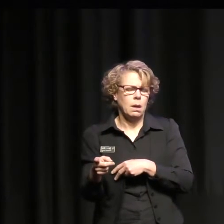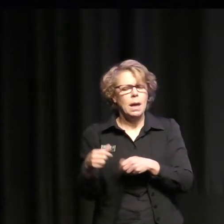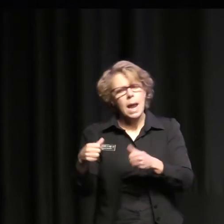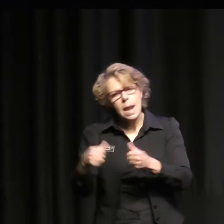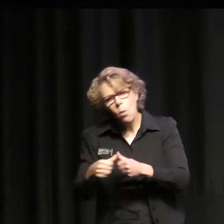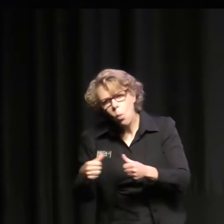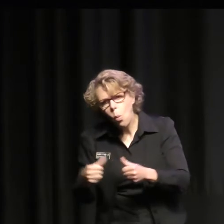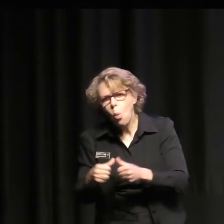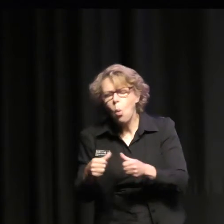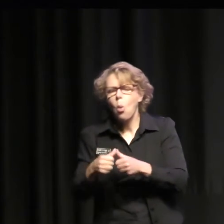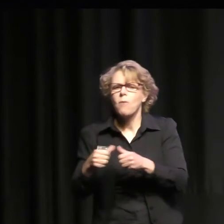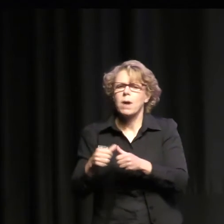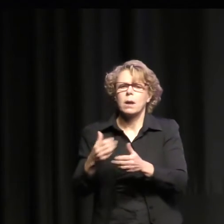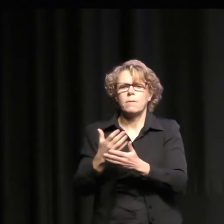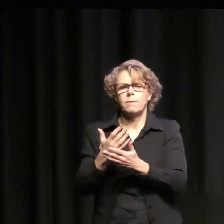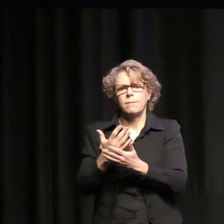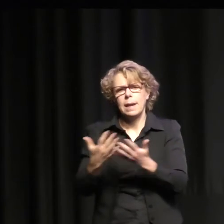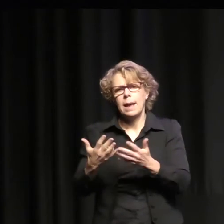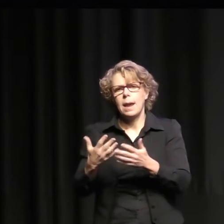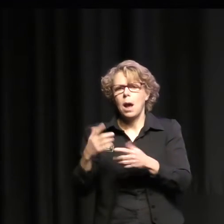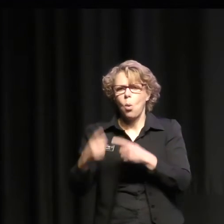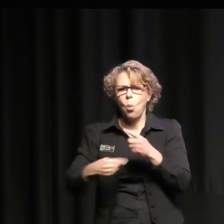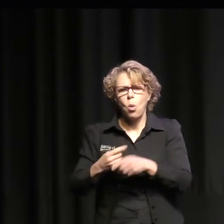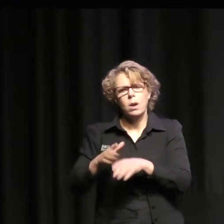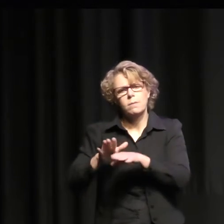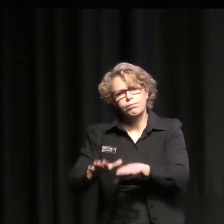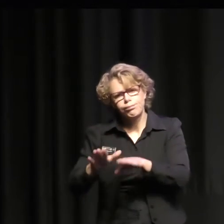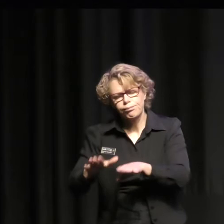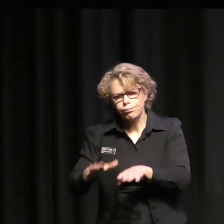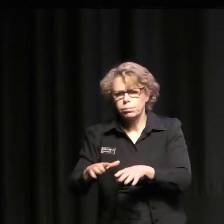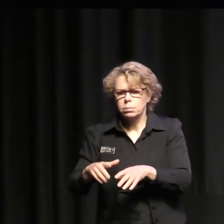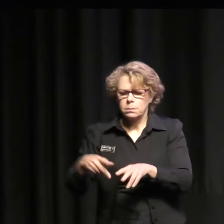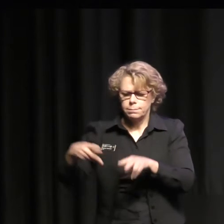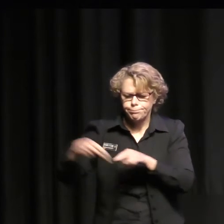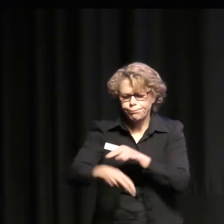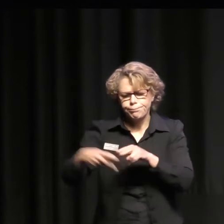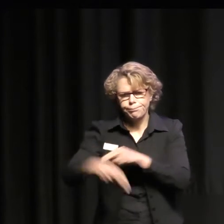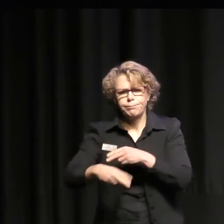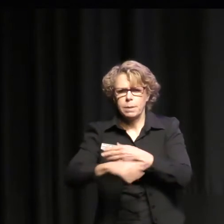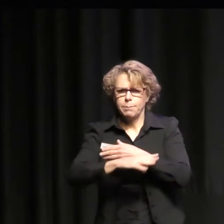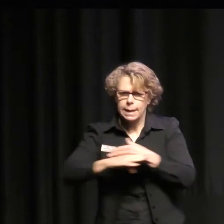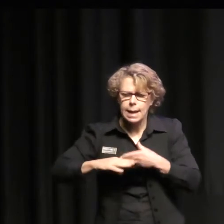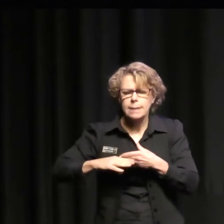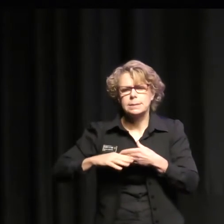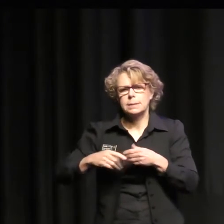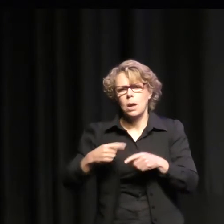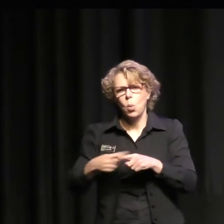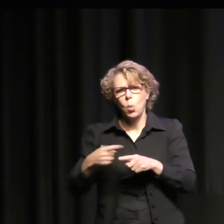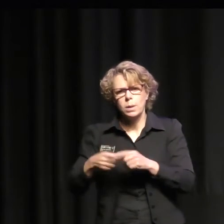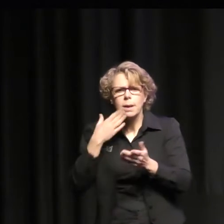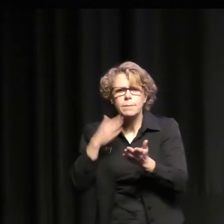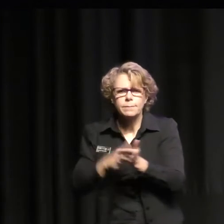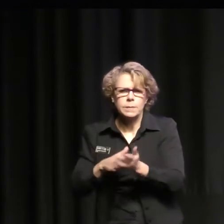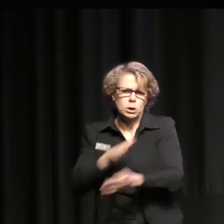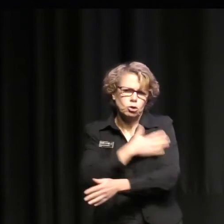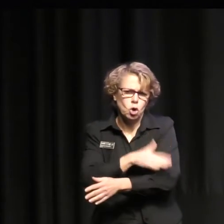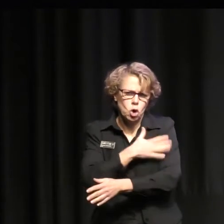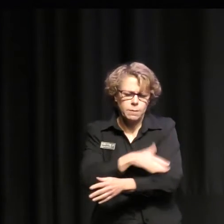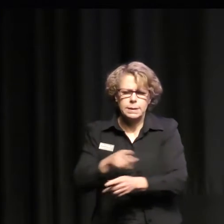promising years of austerity, cutting benefits, increasing inequality, the